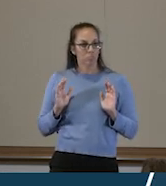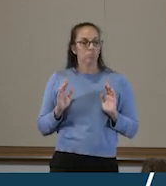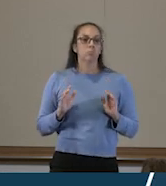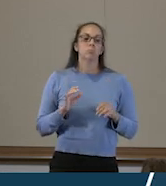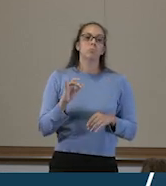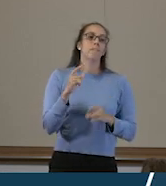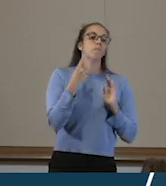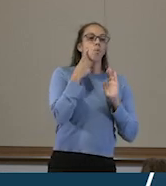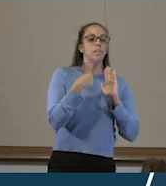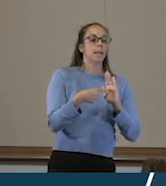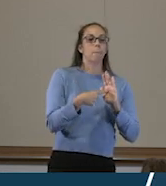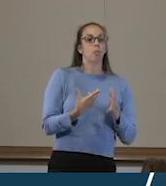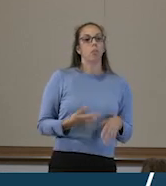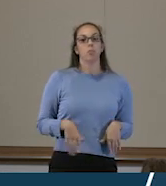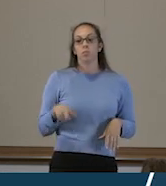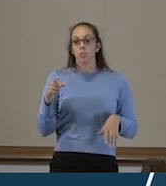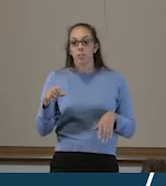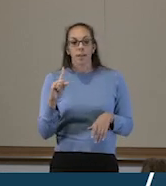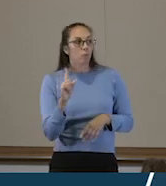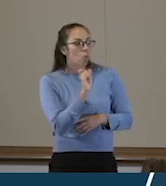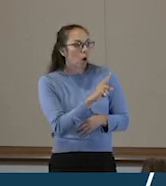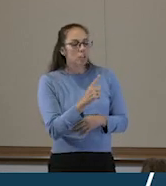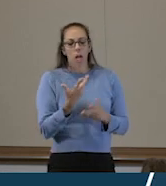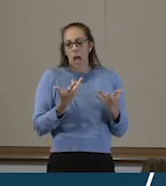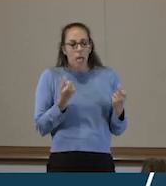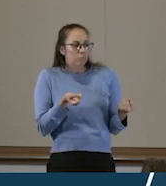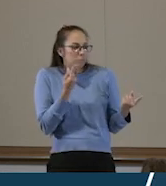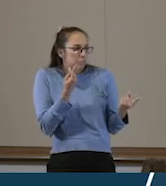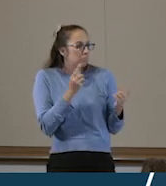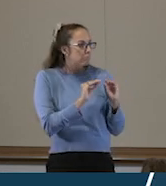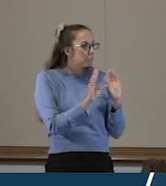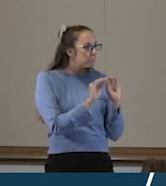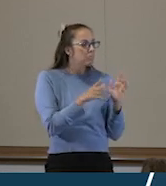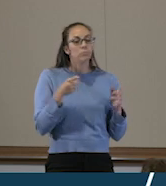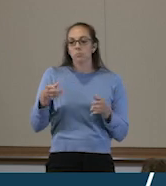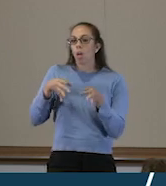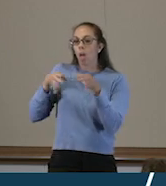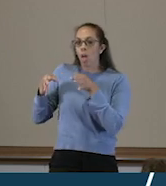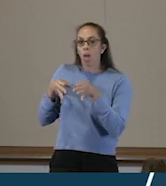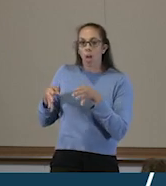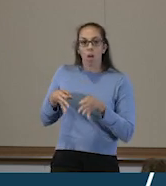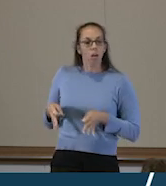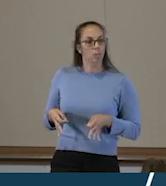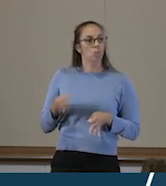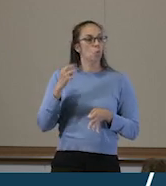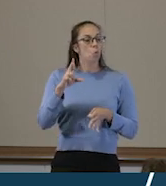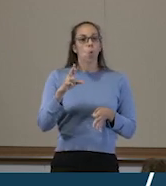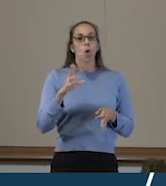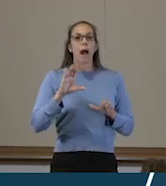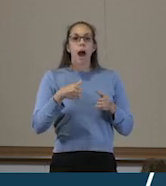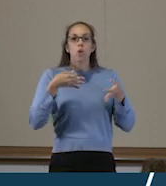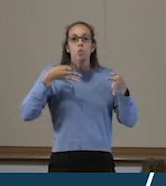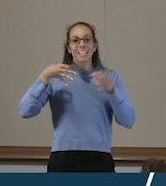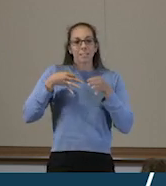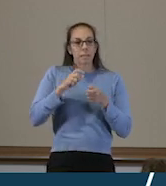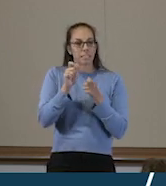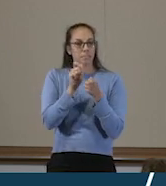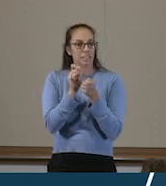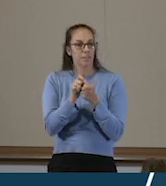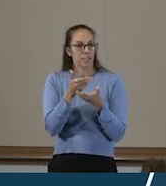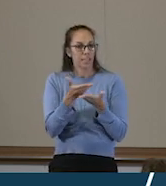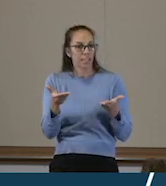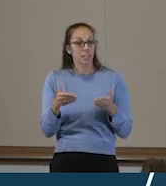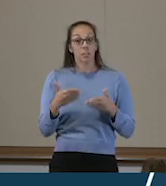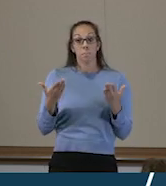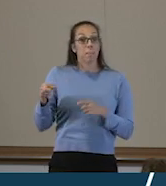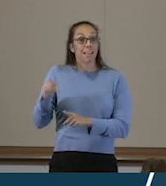of answering questions, conveying the individual's decision to another person. The individual might be nonverbal,